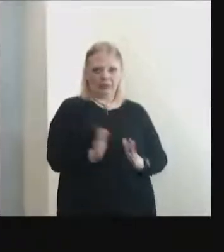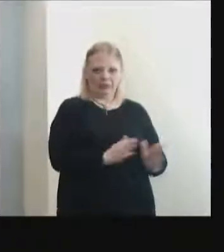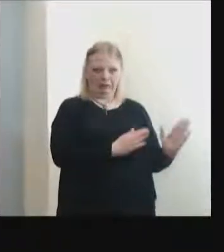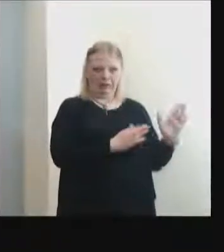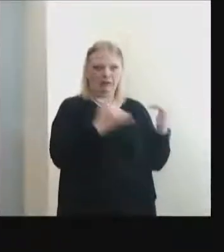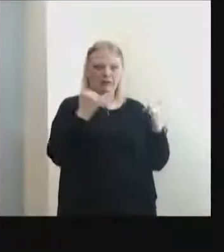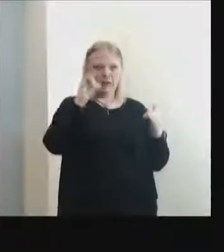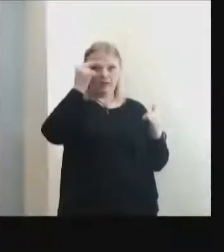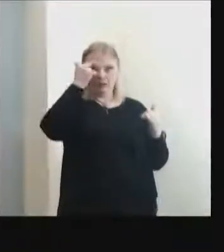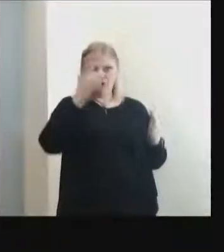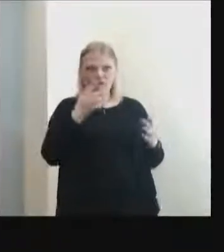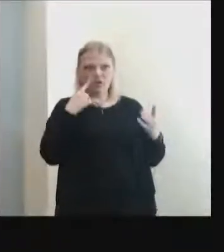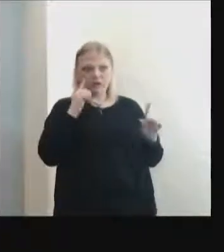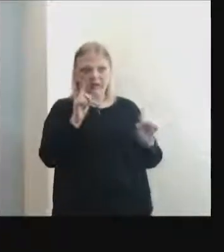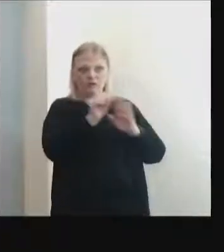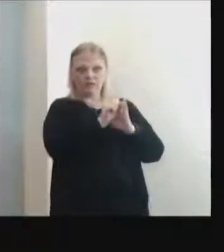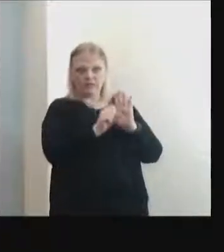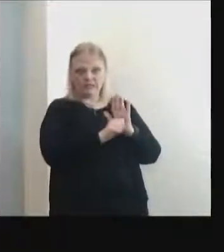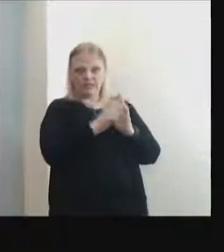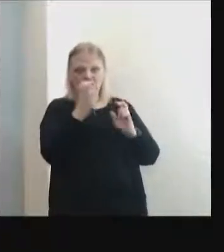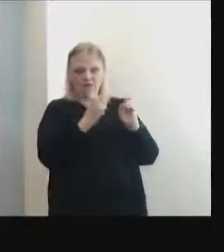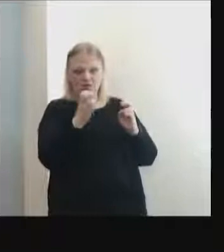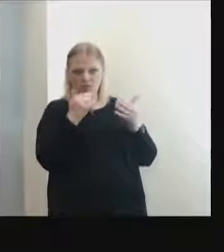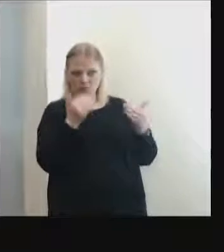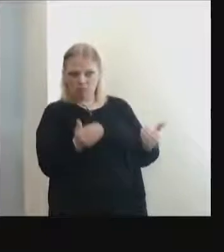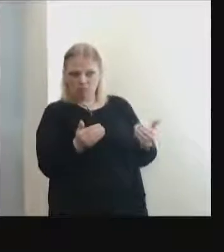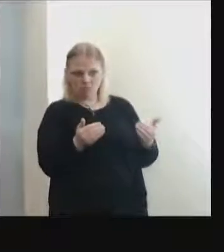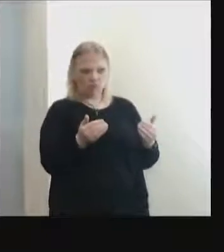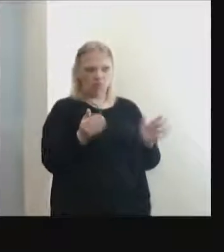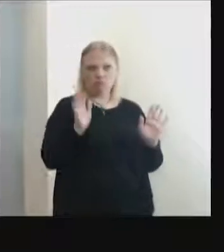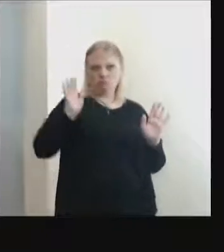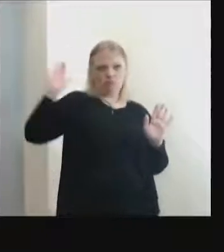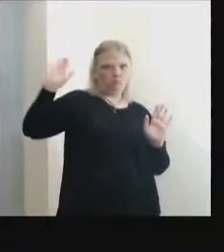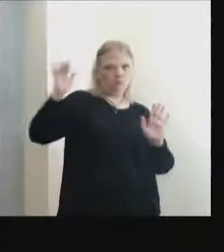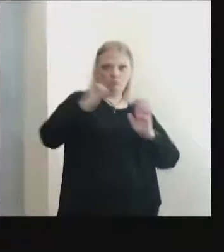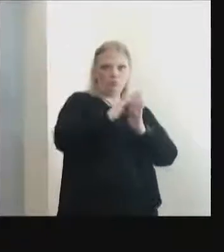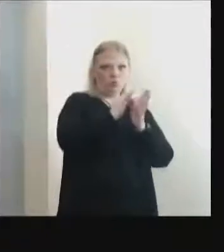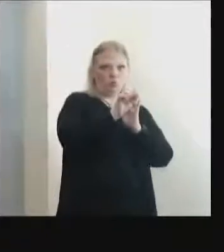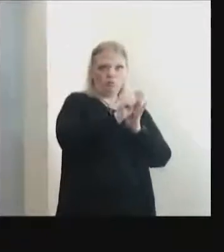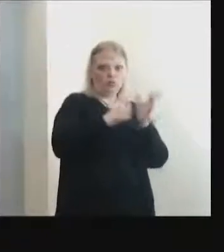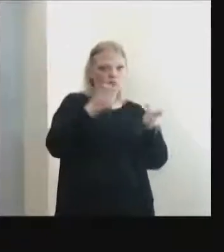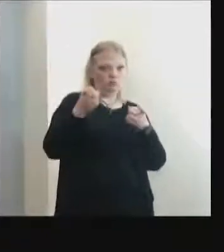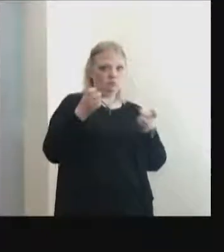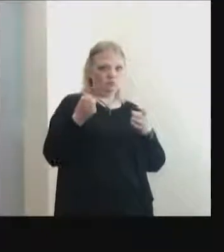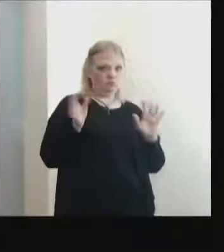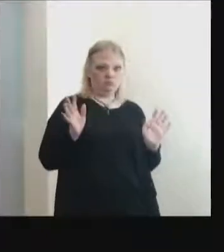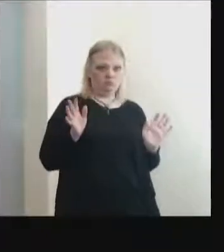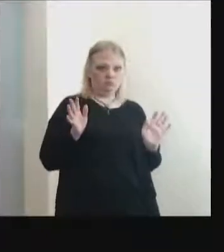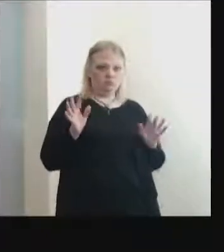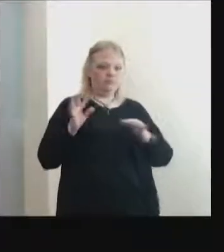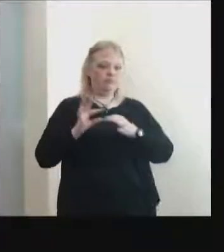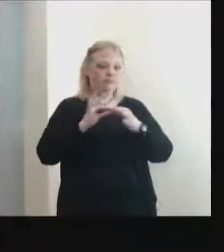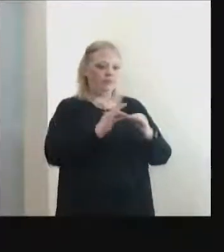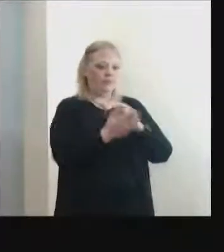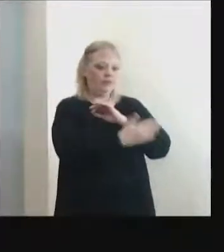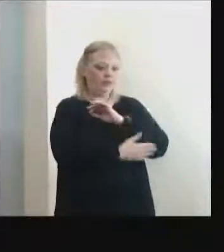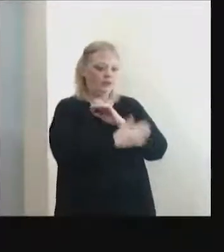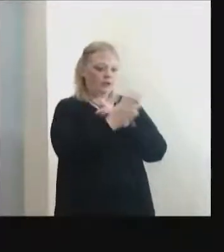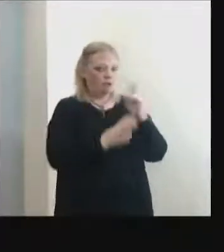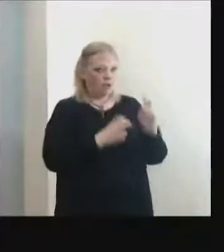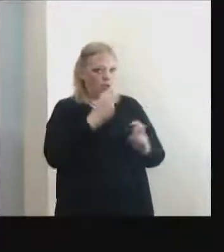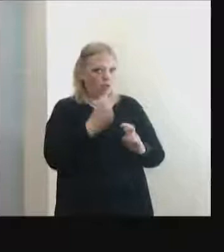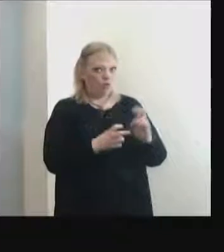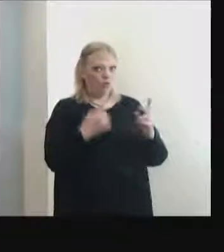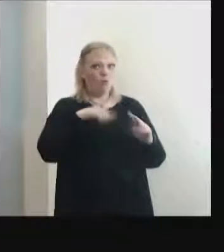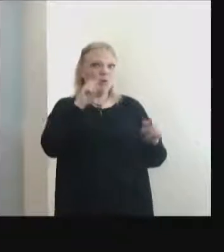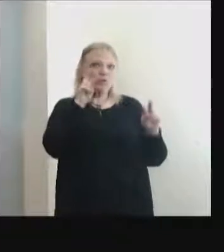governor has announced the New York State Fair going forward, that'll be completely under the control of New York State. And then with regards to the county fairs, we